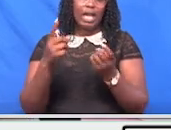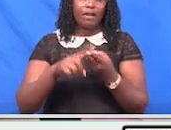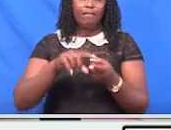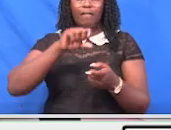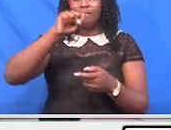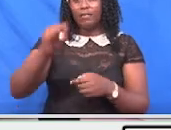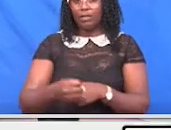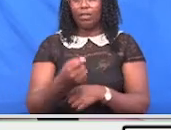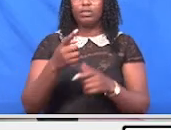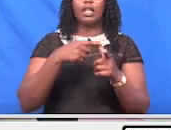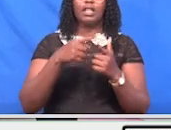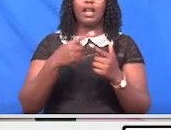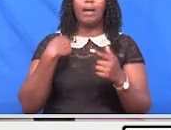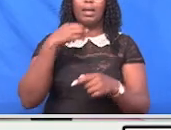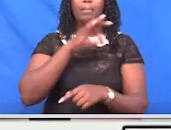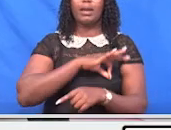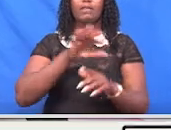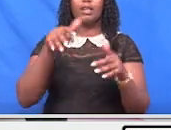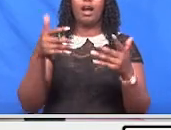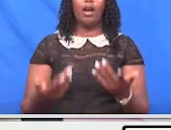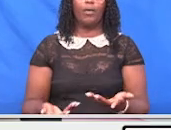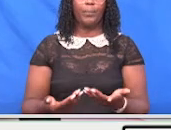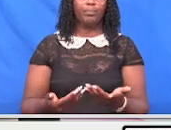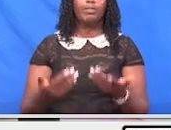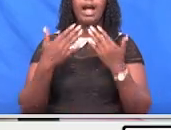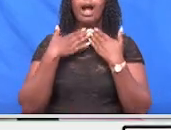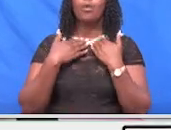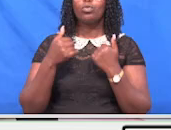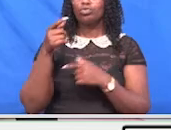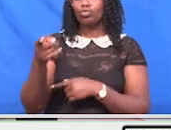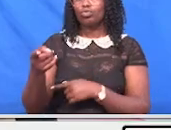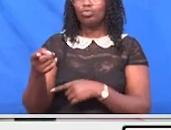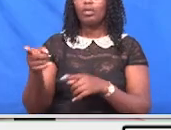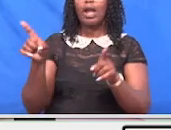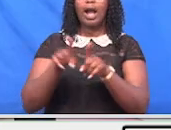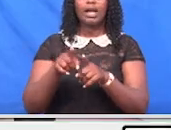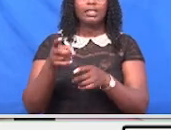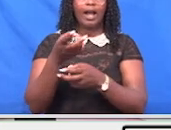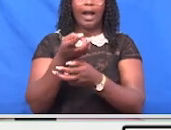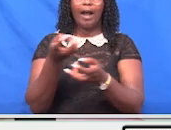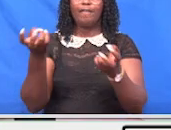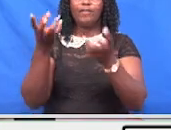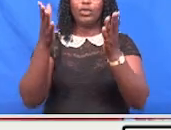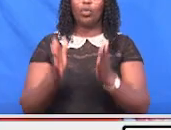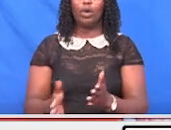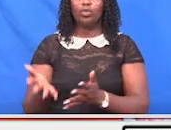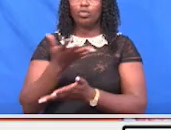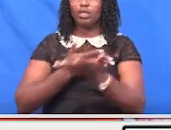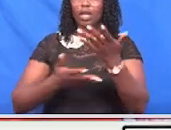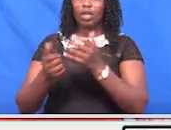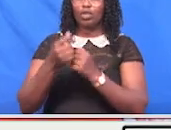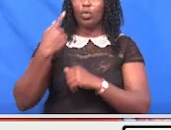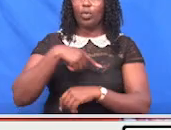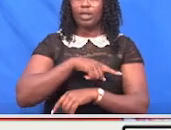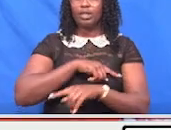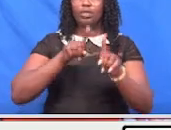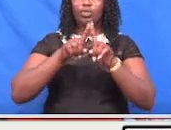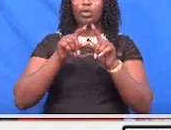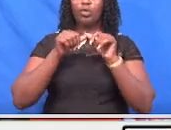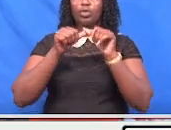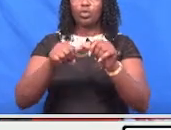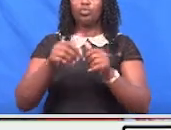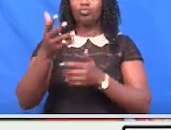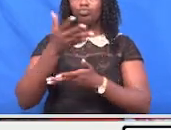to me as well? And this is the point that I would like you as a viewer to interact with us as well, even as we continue talk to us on our social media